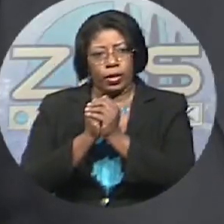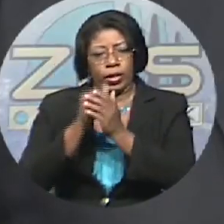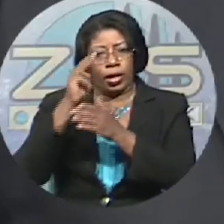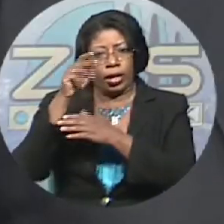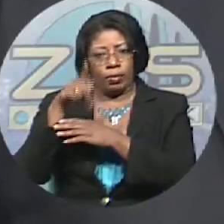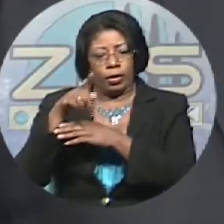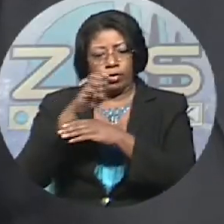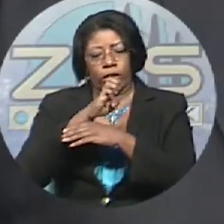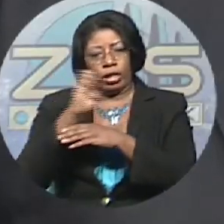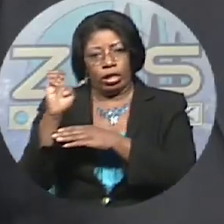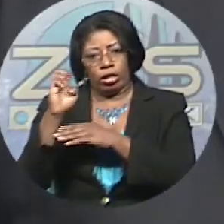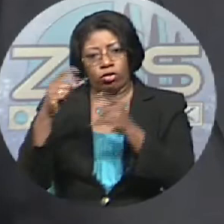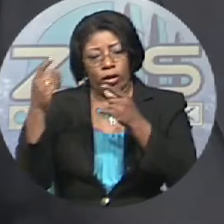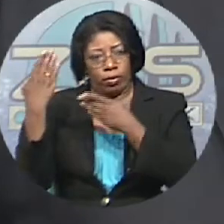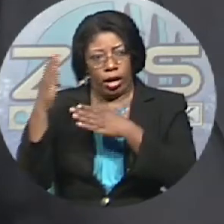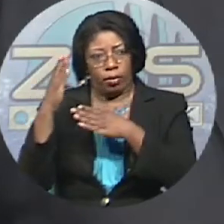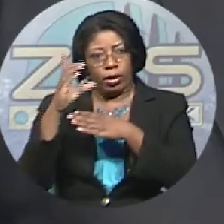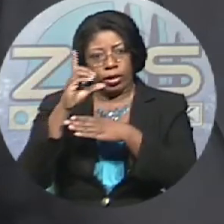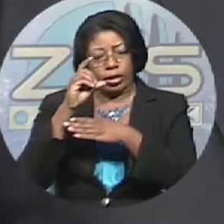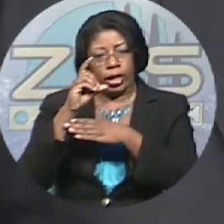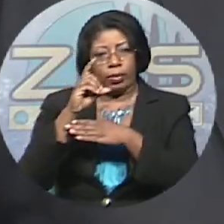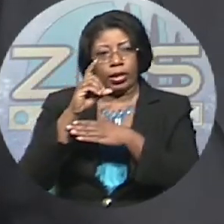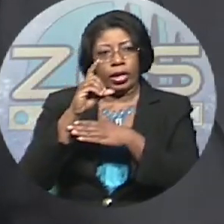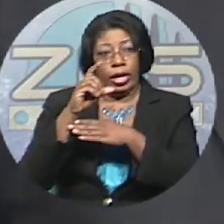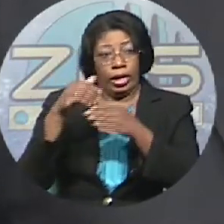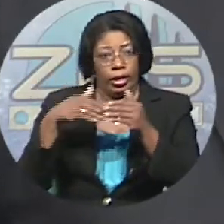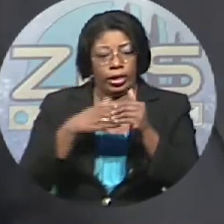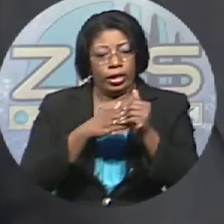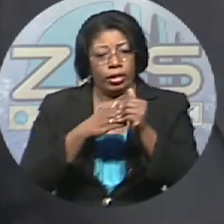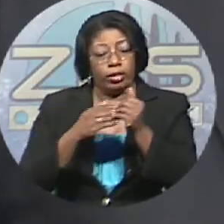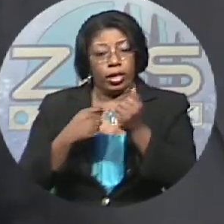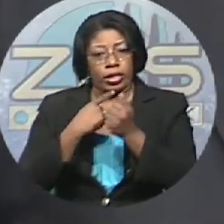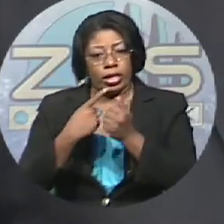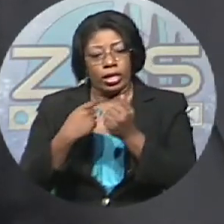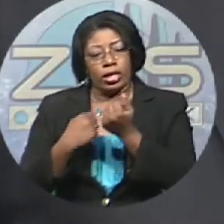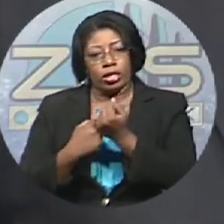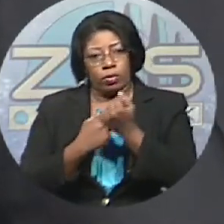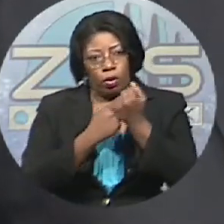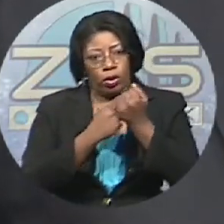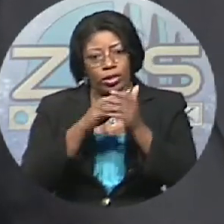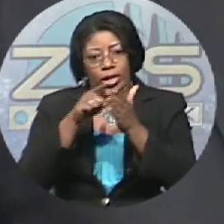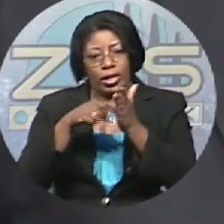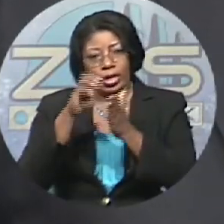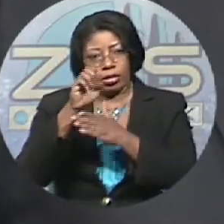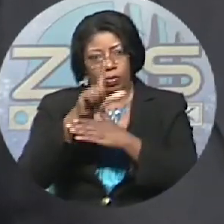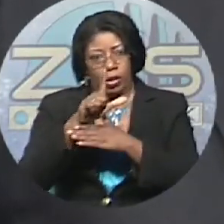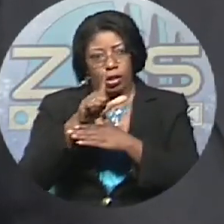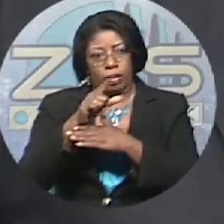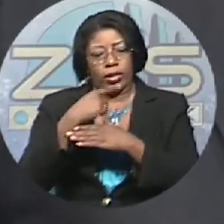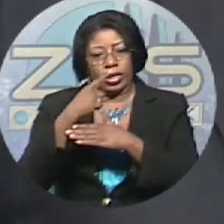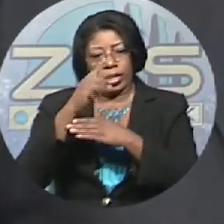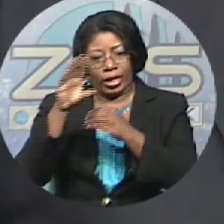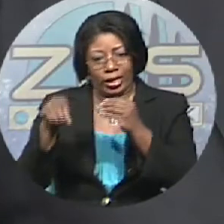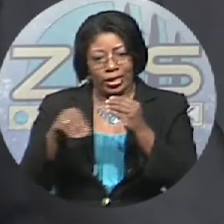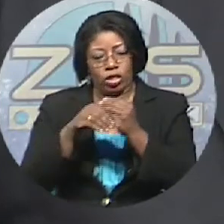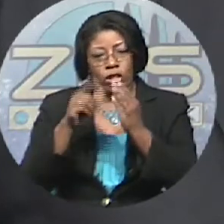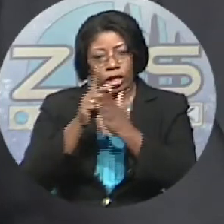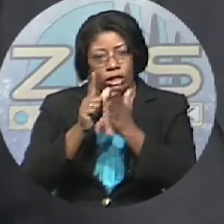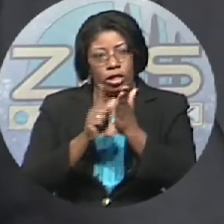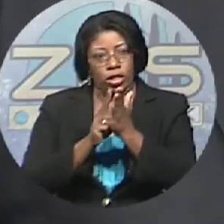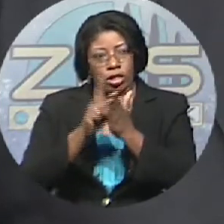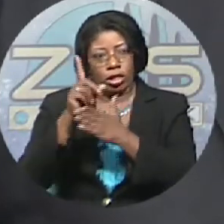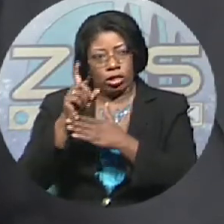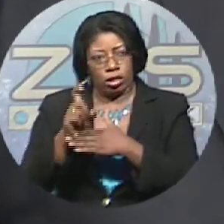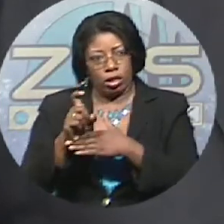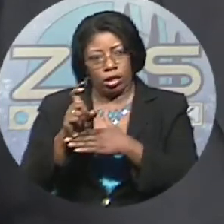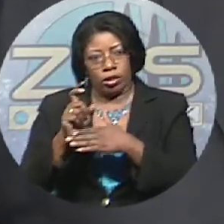East Grand Bahama and deputy leader for the FNM says he supports the bill, but feels additional legislation is needed to make a comprehensive